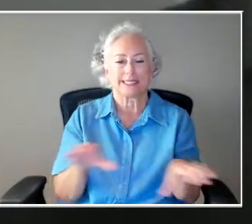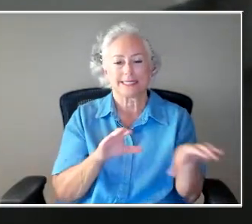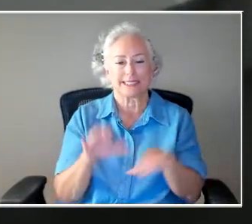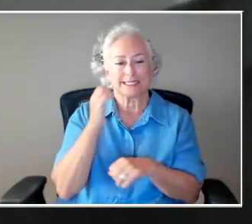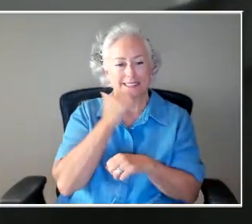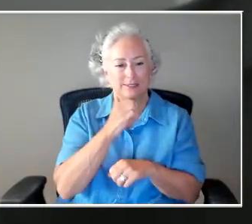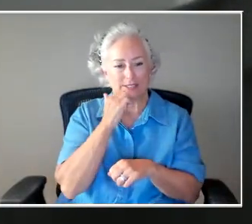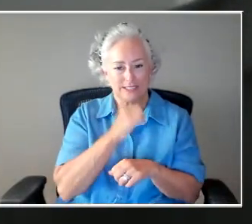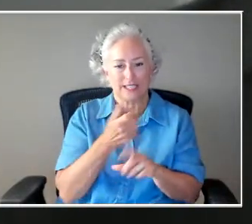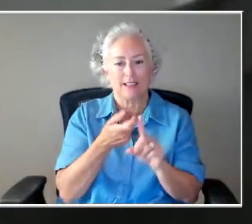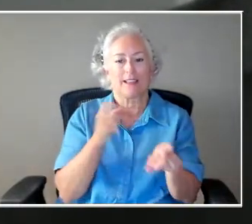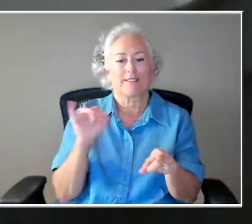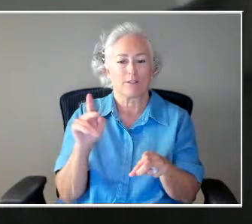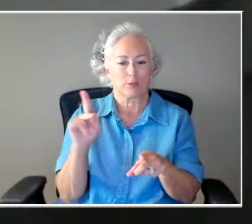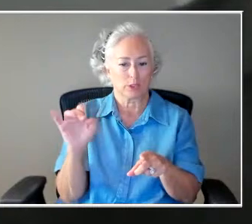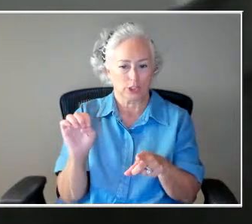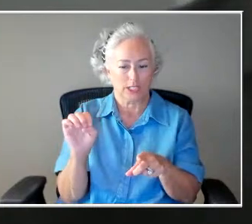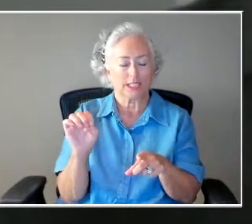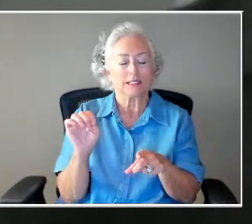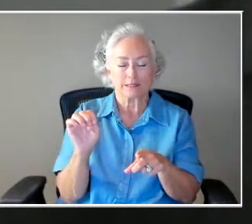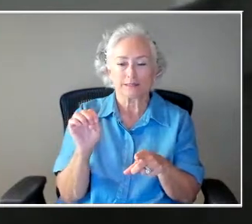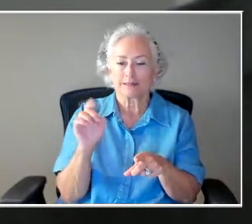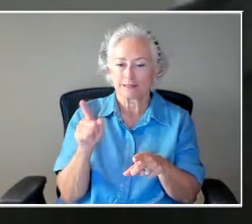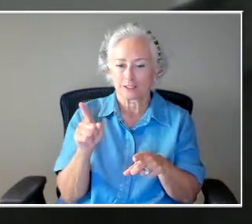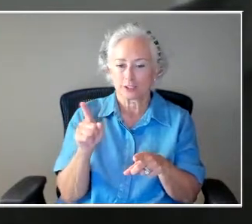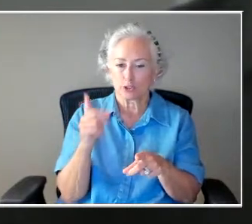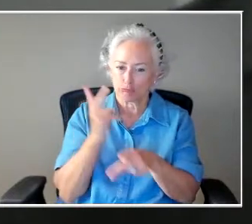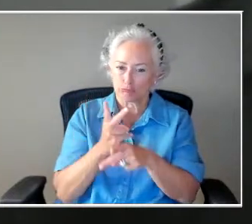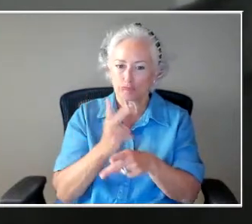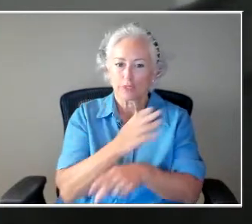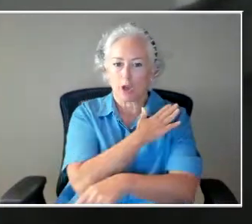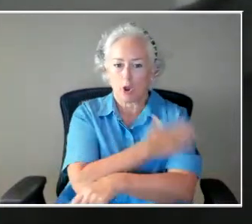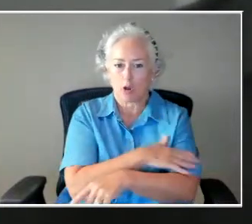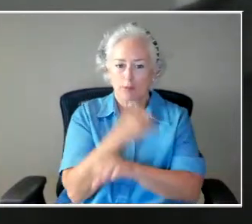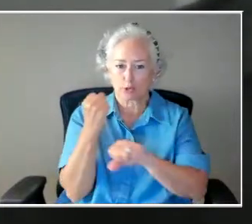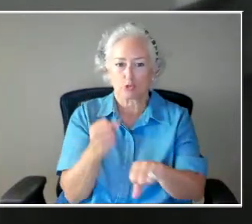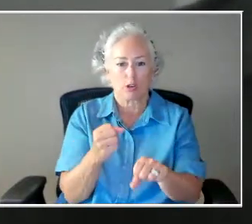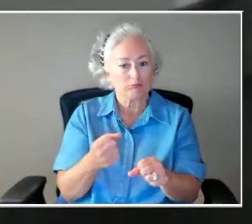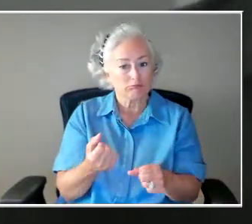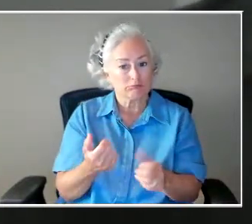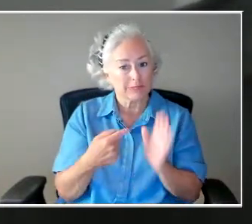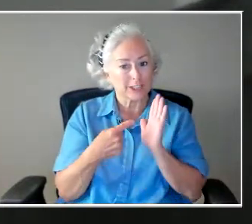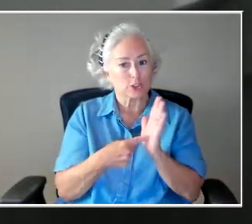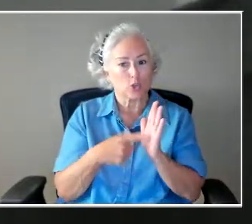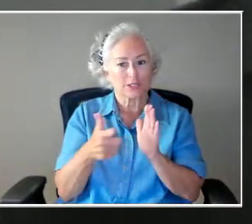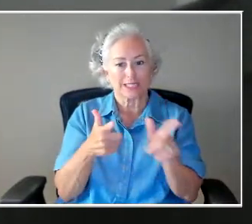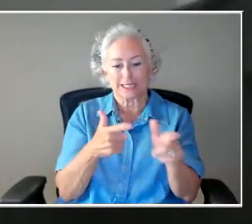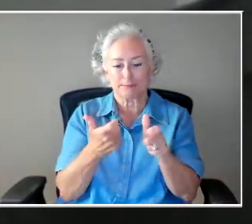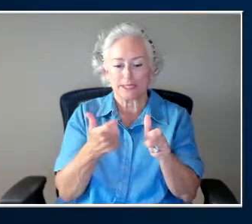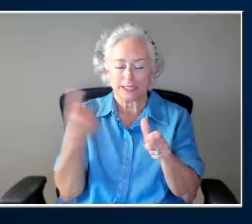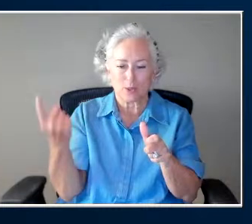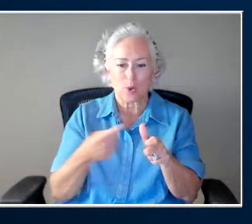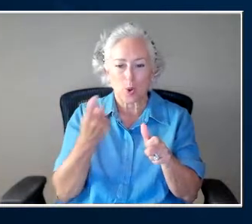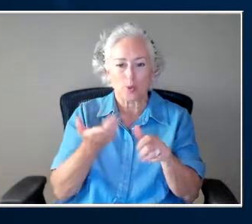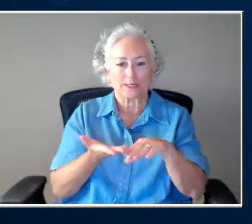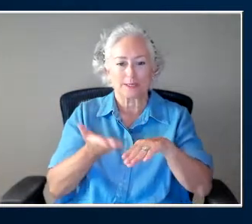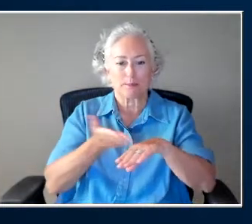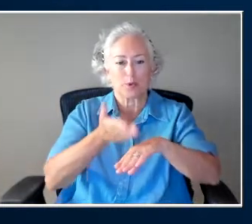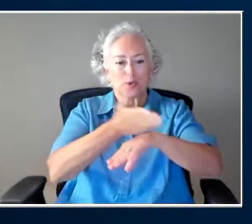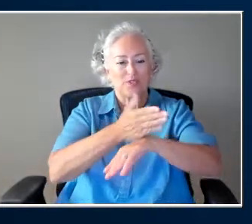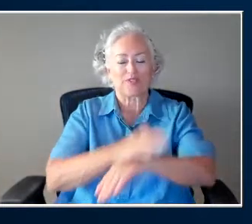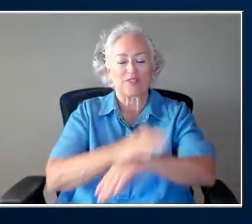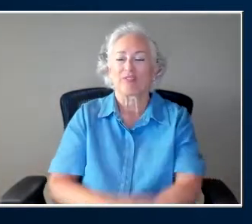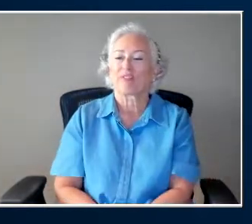that and keeping his arm strong. And it's showing. He's improving his speed all the time. So. We love our